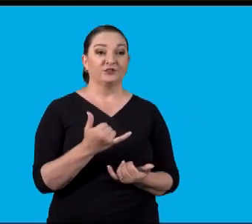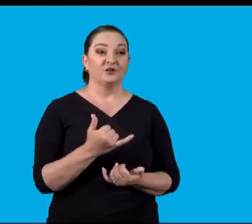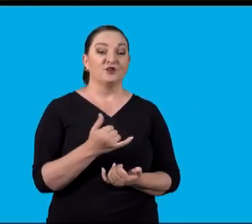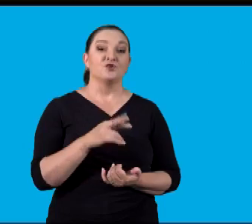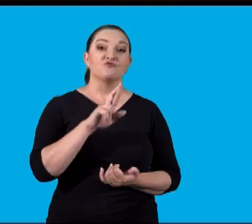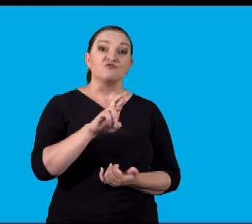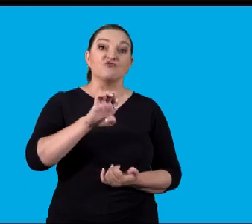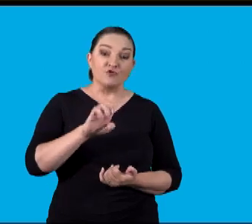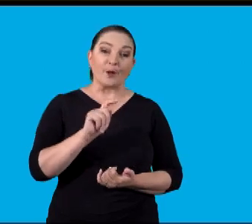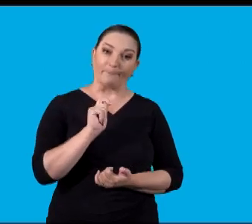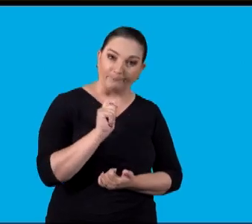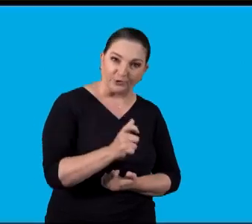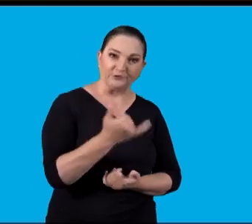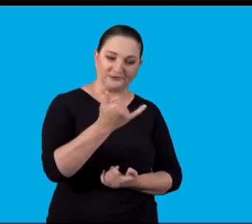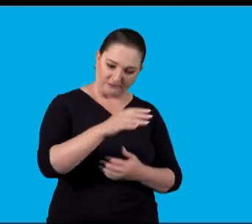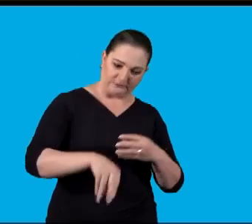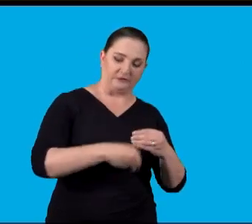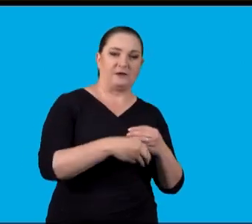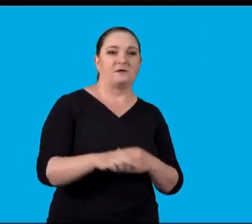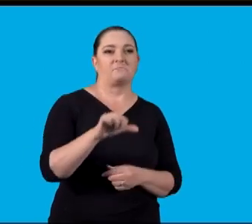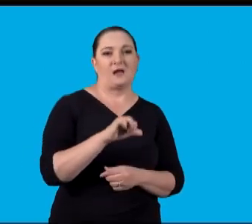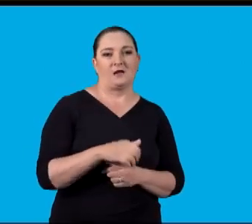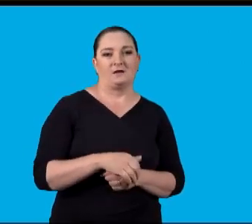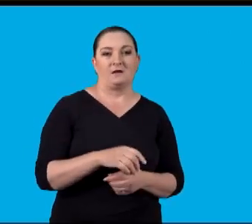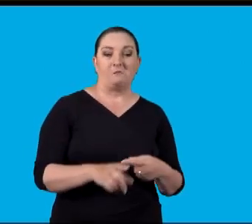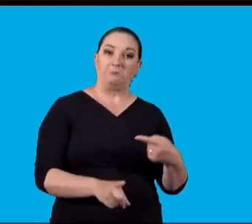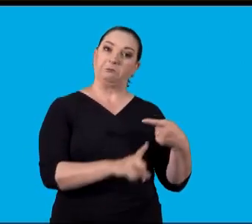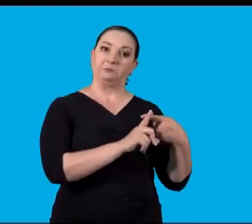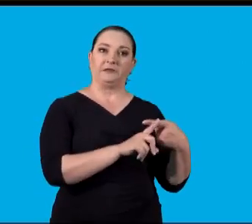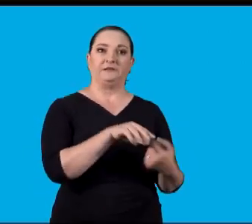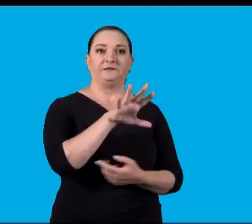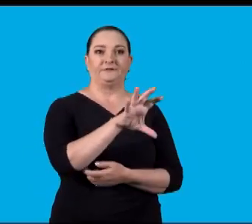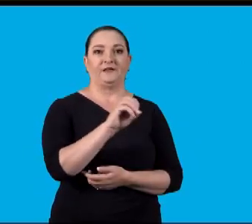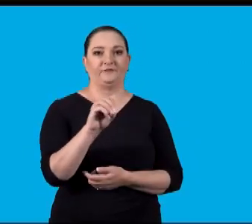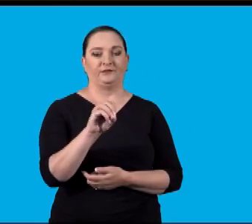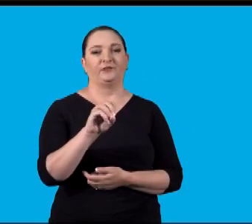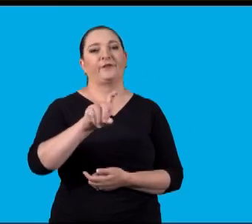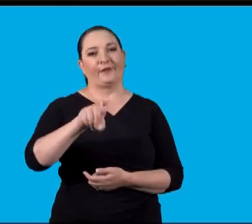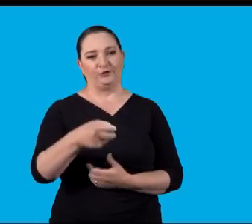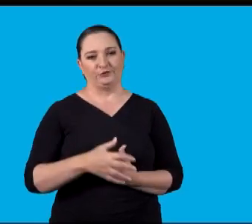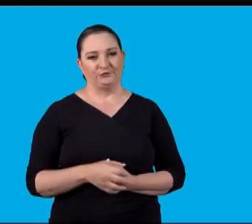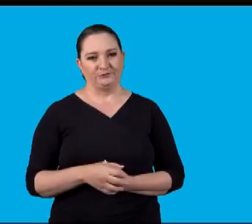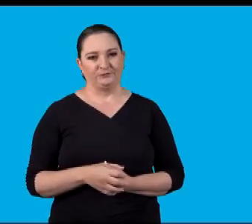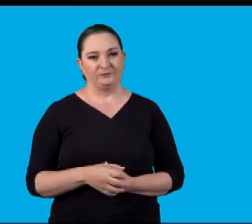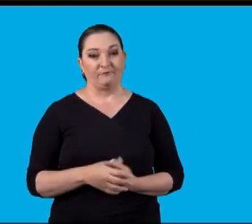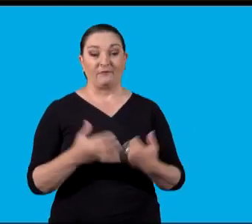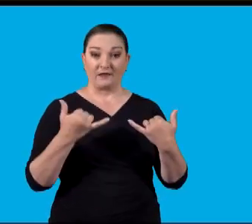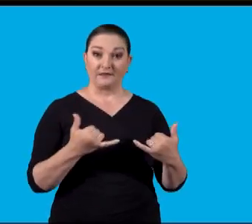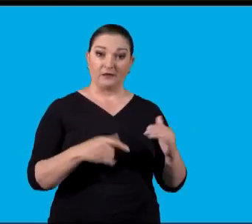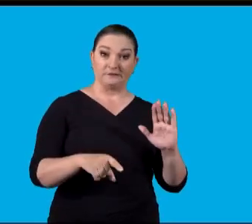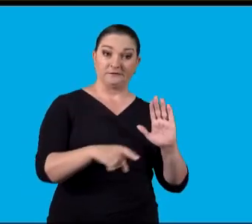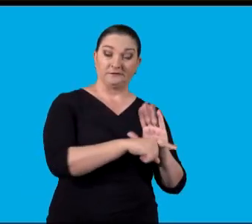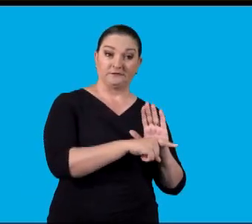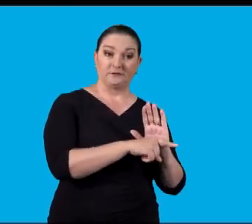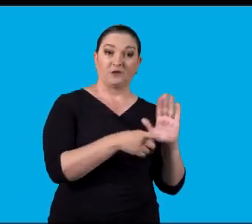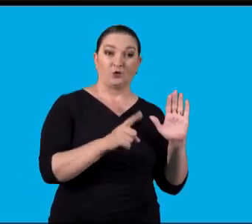were repurchased, that 500,000, you're going to add it back. Then you say plus 500,000. You're adding it back. Then